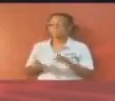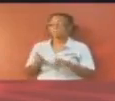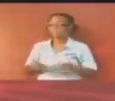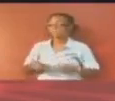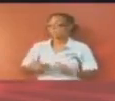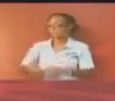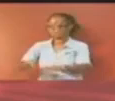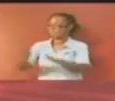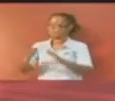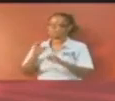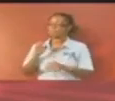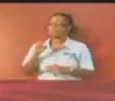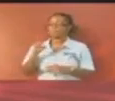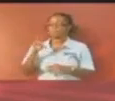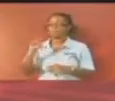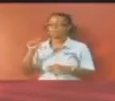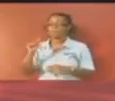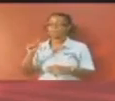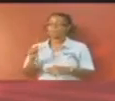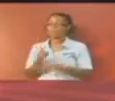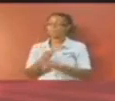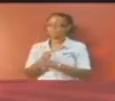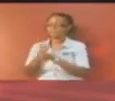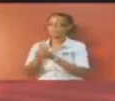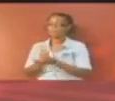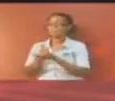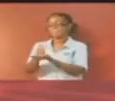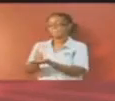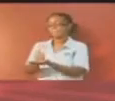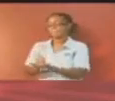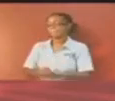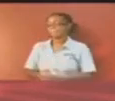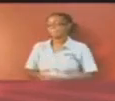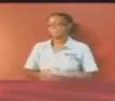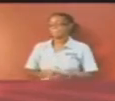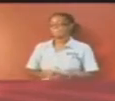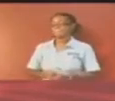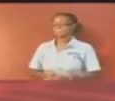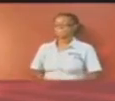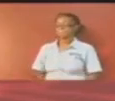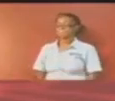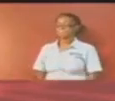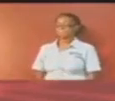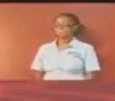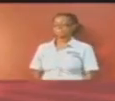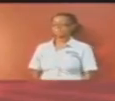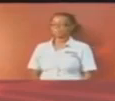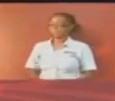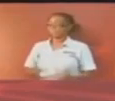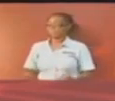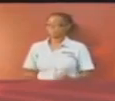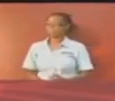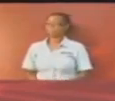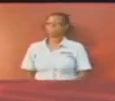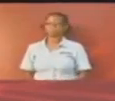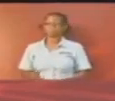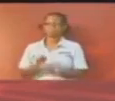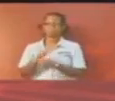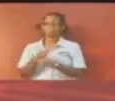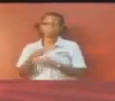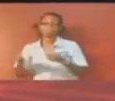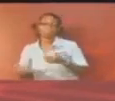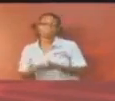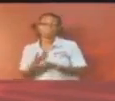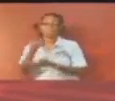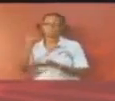care. Another benefit of this next step down facility really would include better